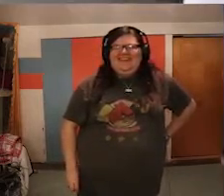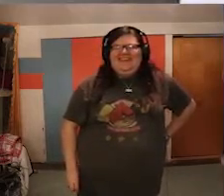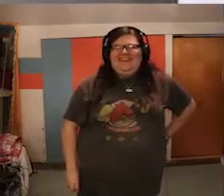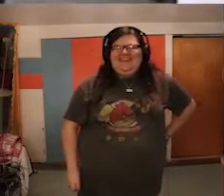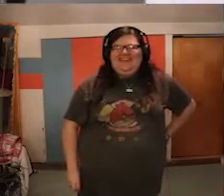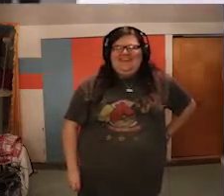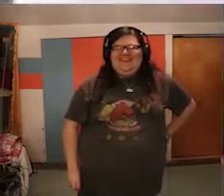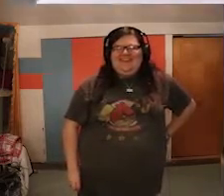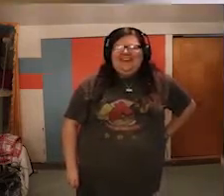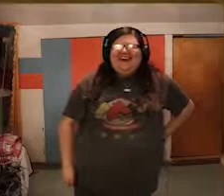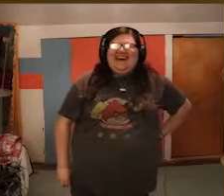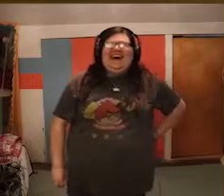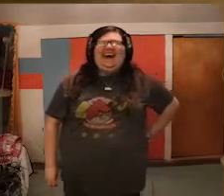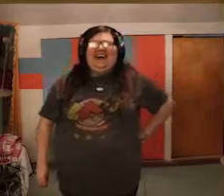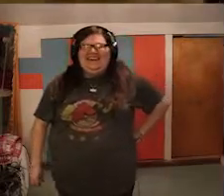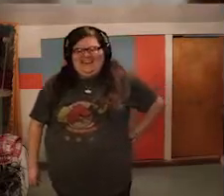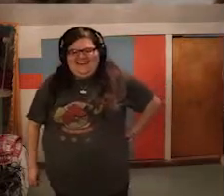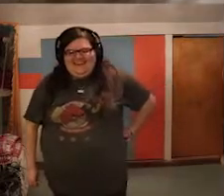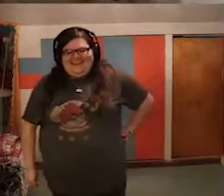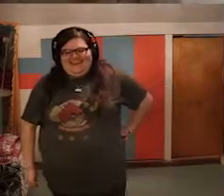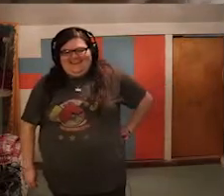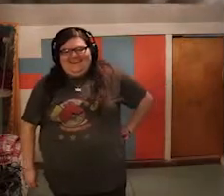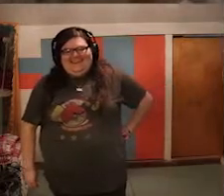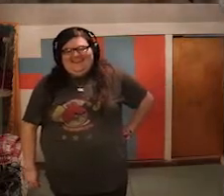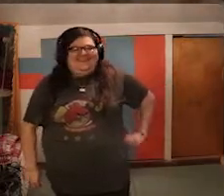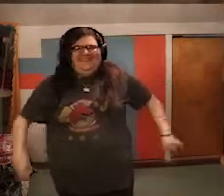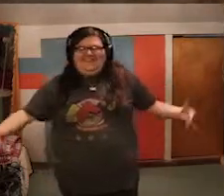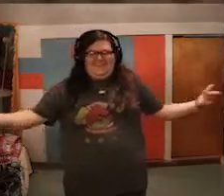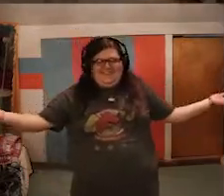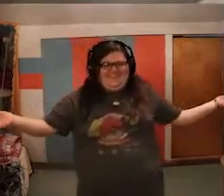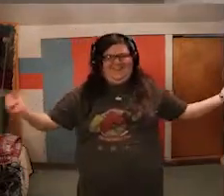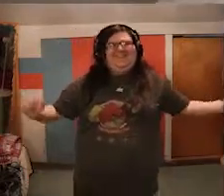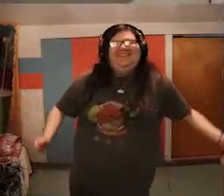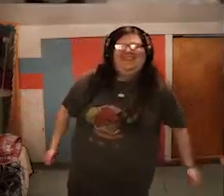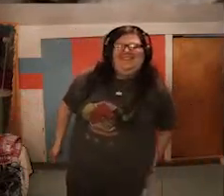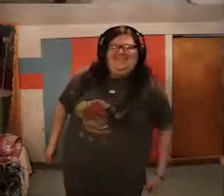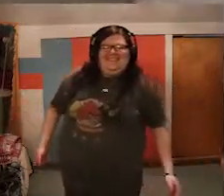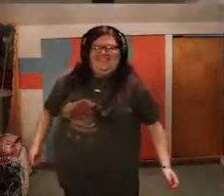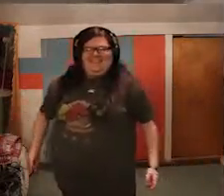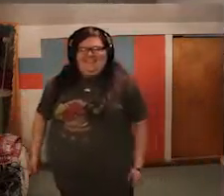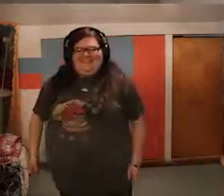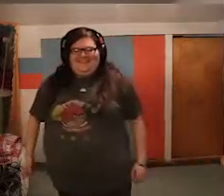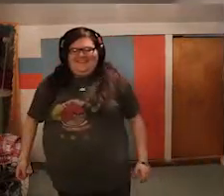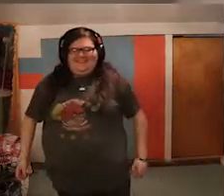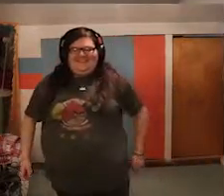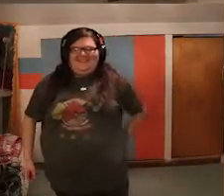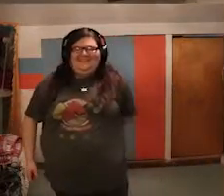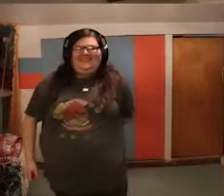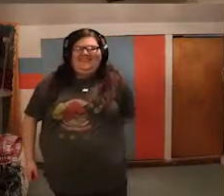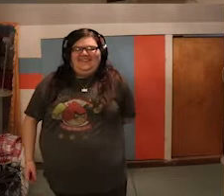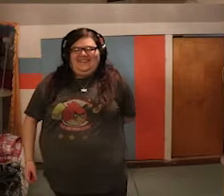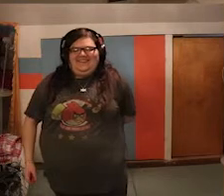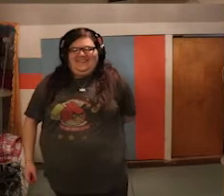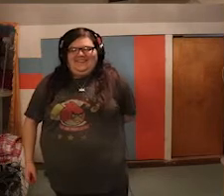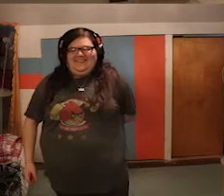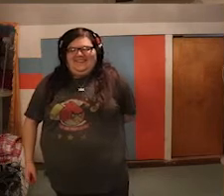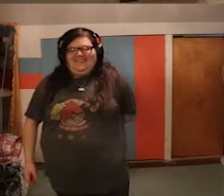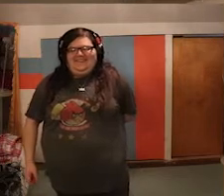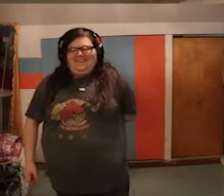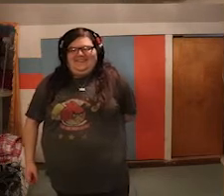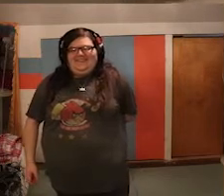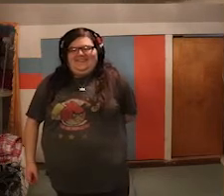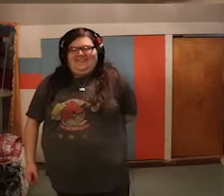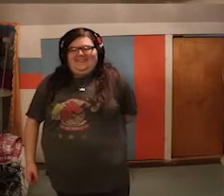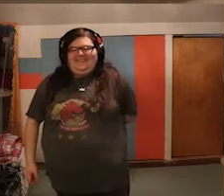not having this juice. There you go, Your Majesty. Ooh. I much prefer that to ma'am.